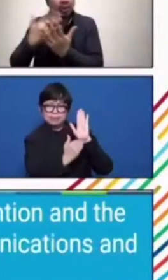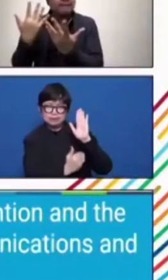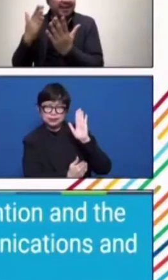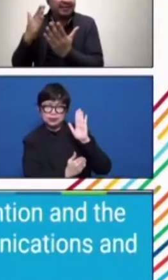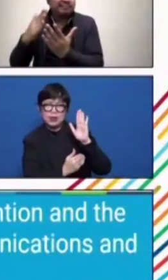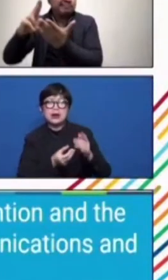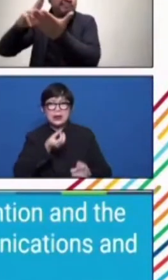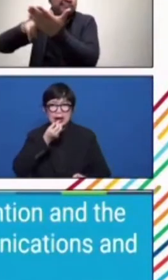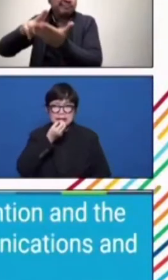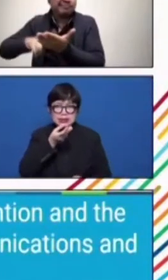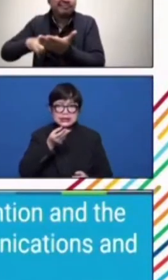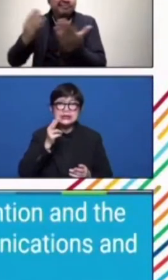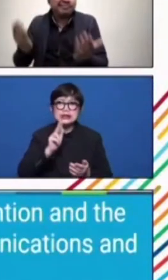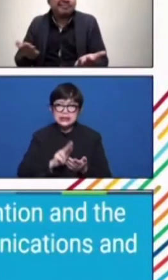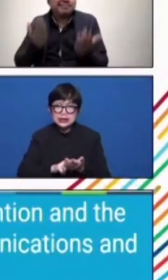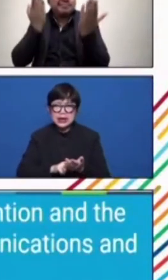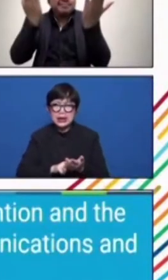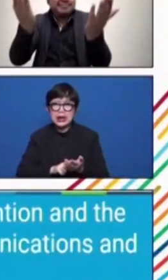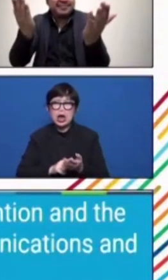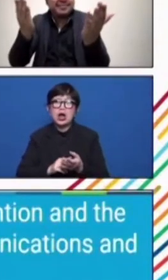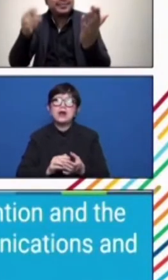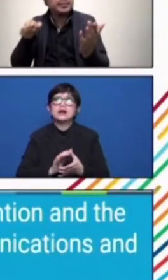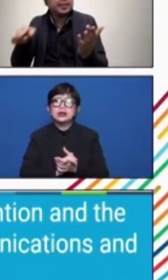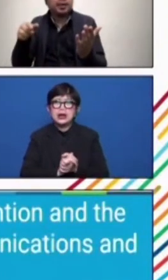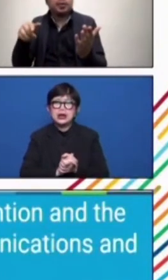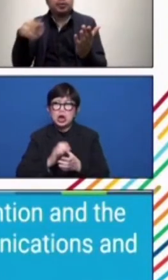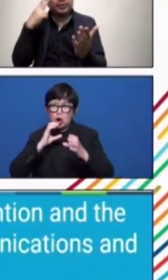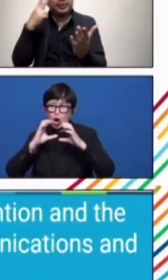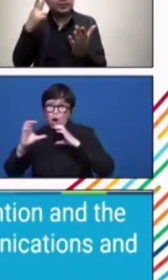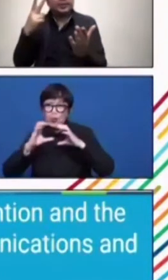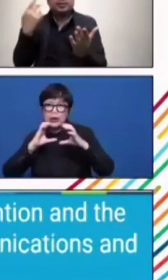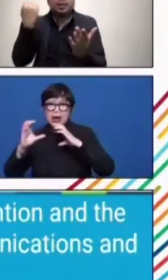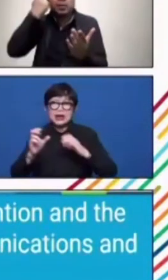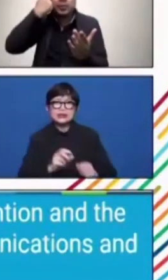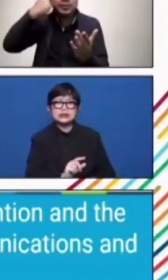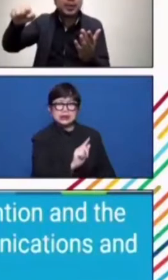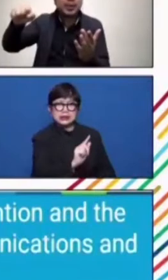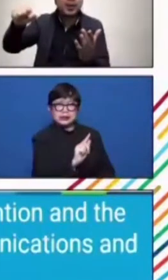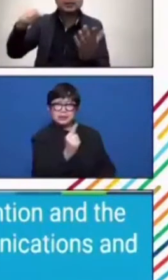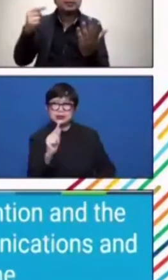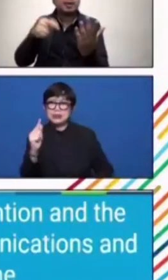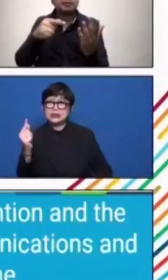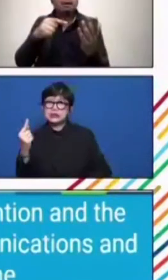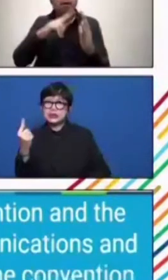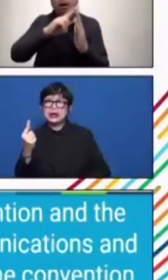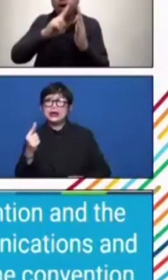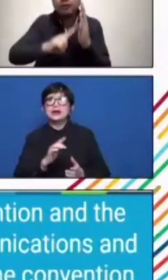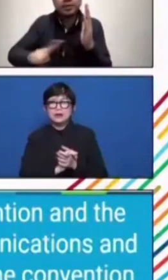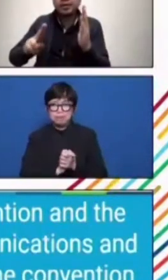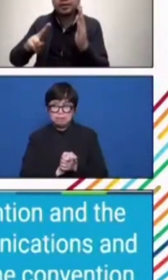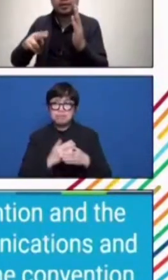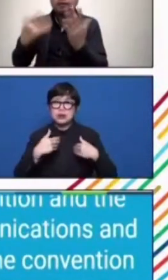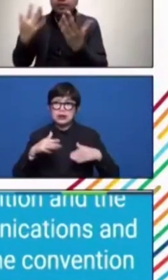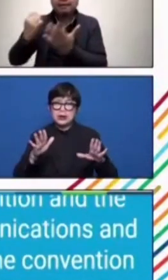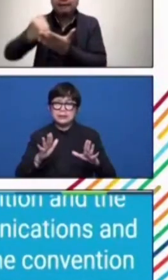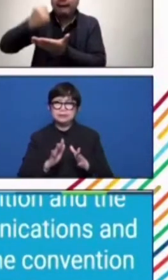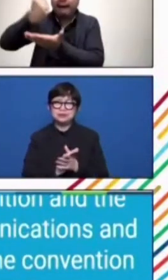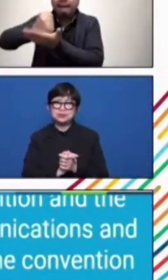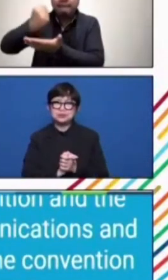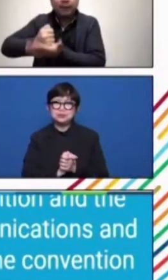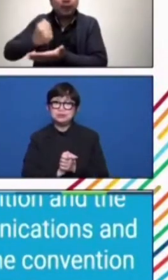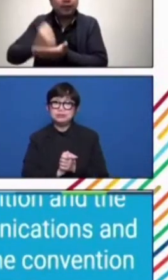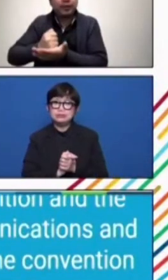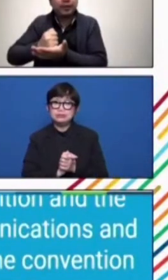an inquiry into grave system violation of the convention has been approved or assist 100